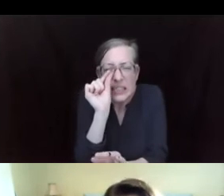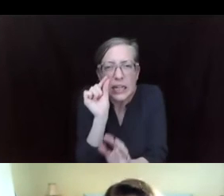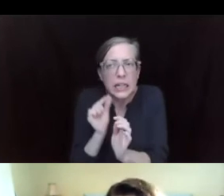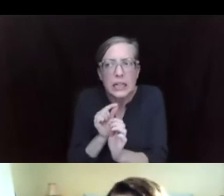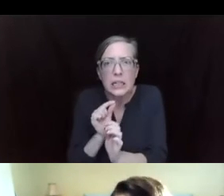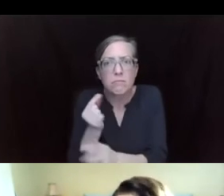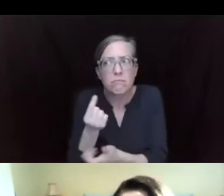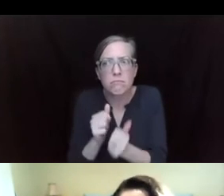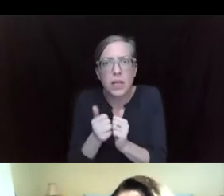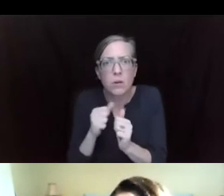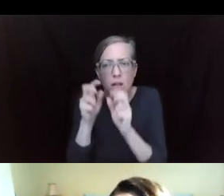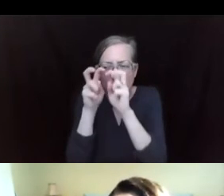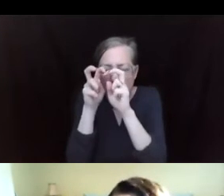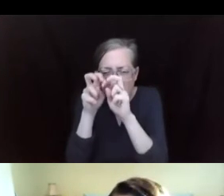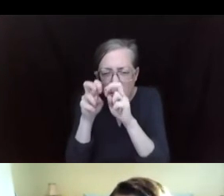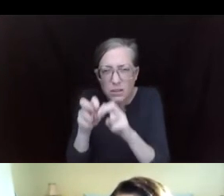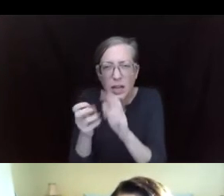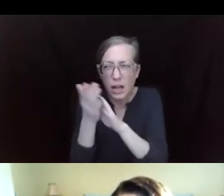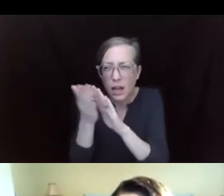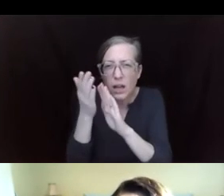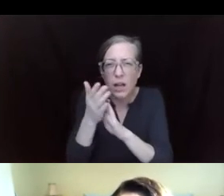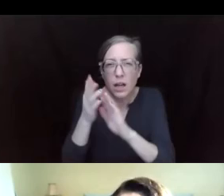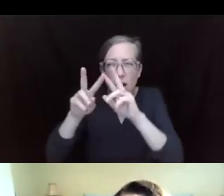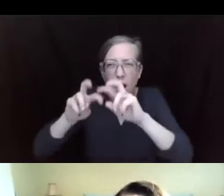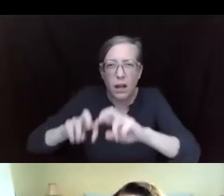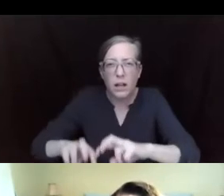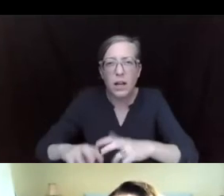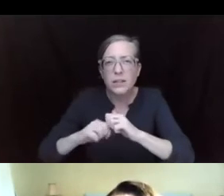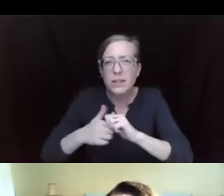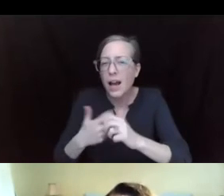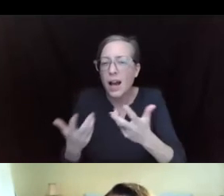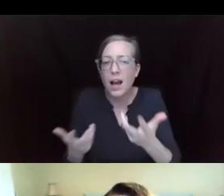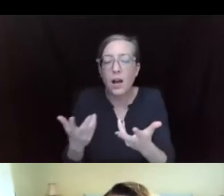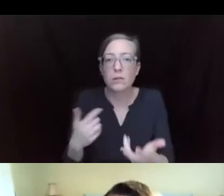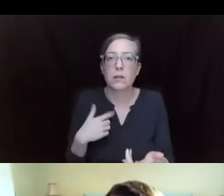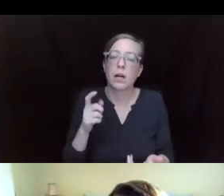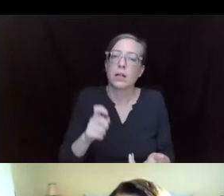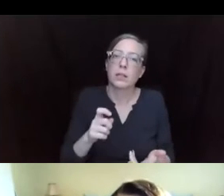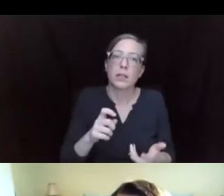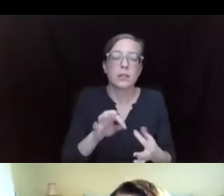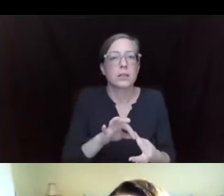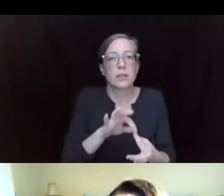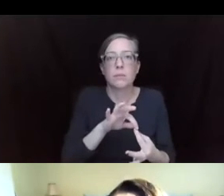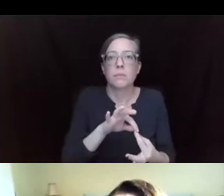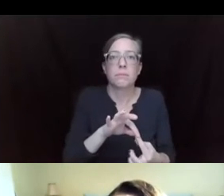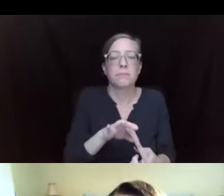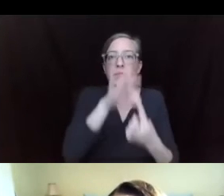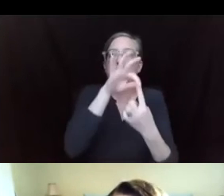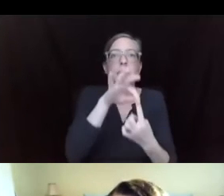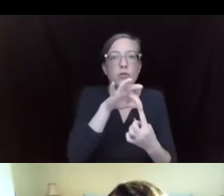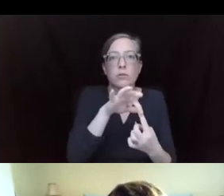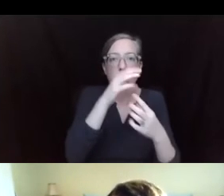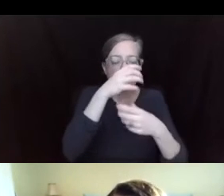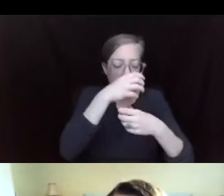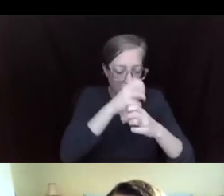very hard unless I have a fantastic microscope or something because they're very small to see. So trying to do